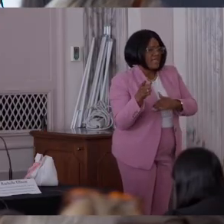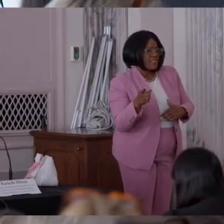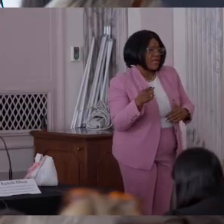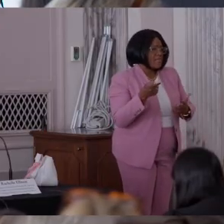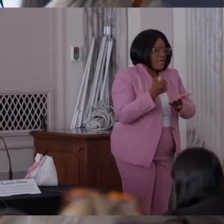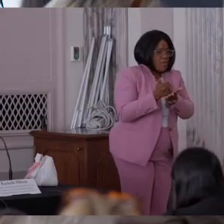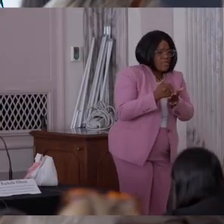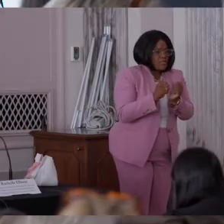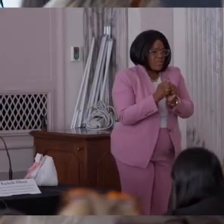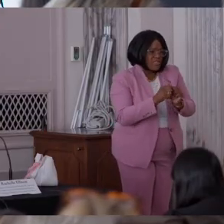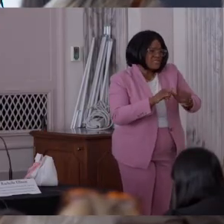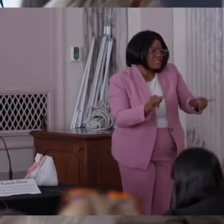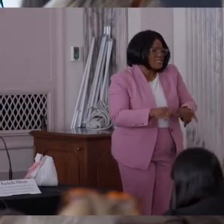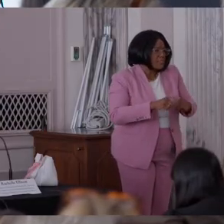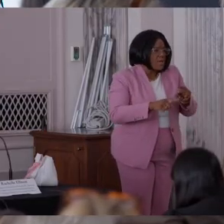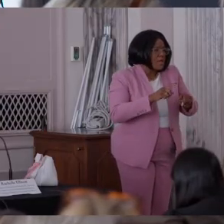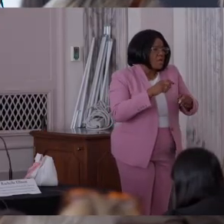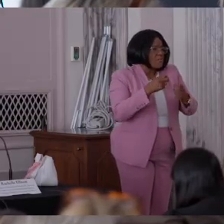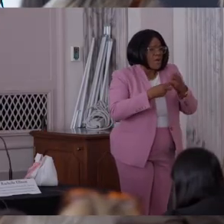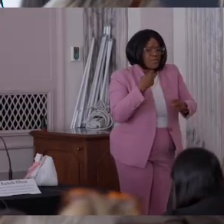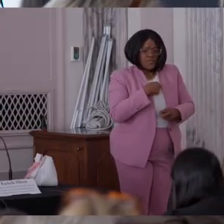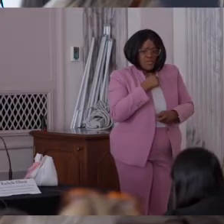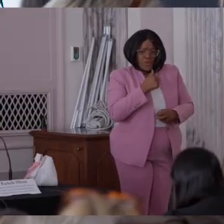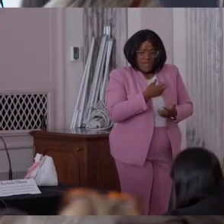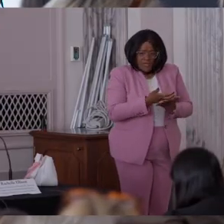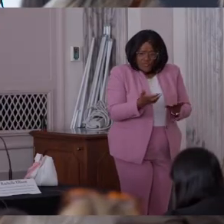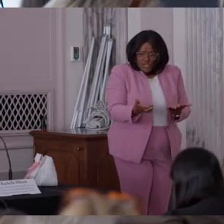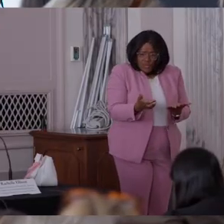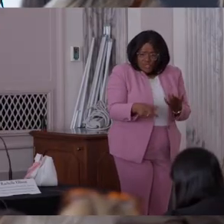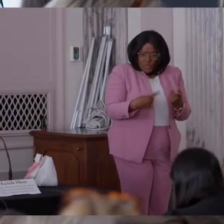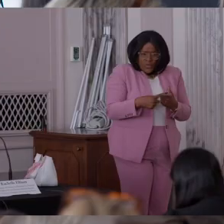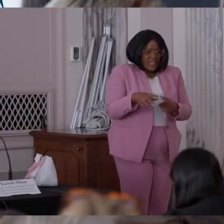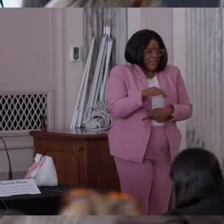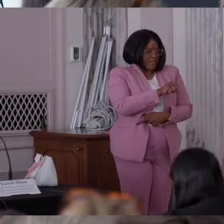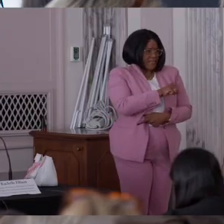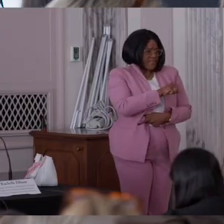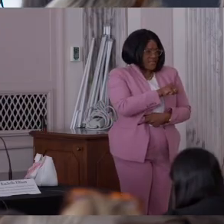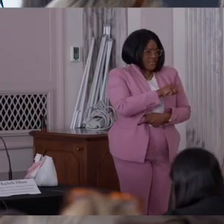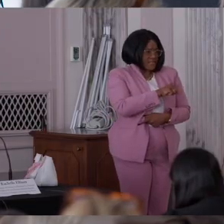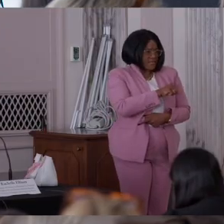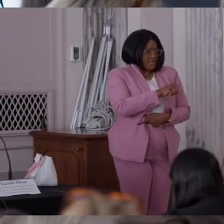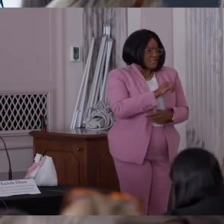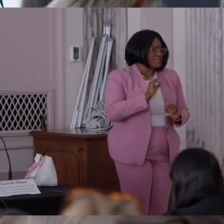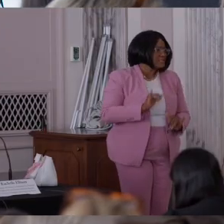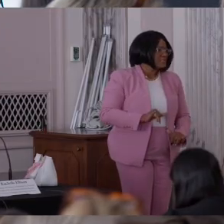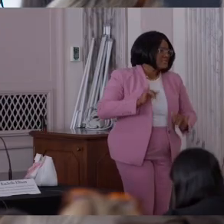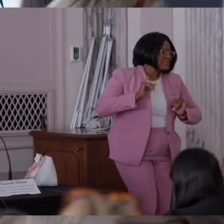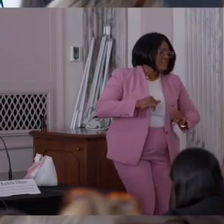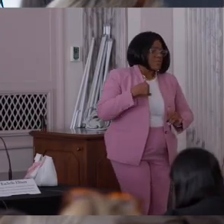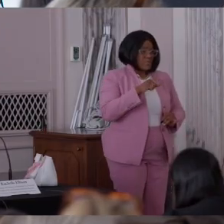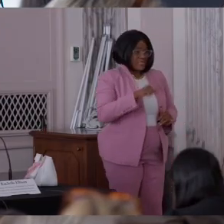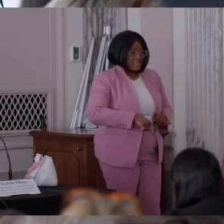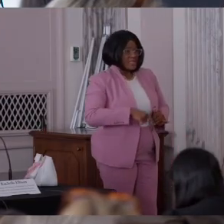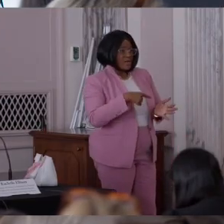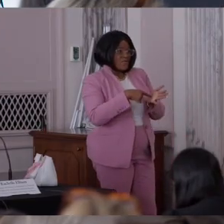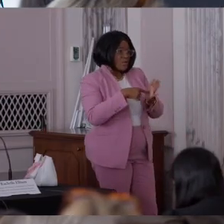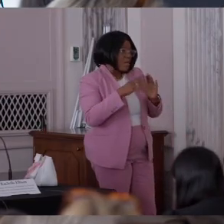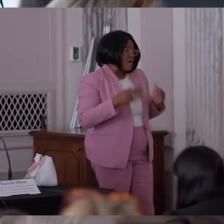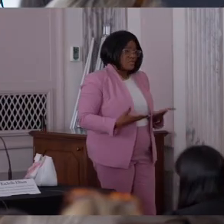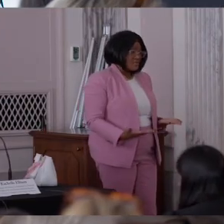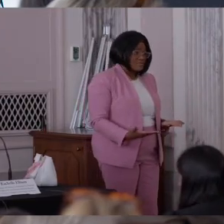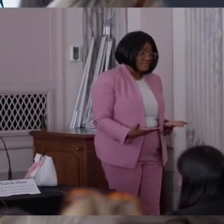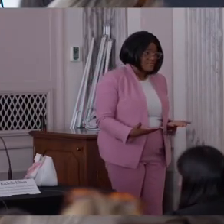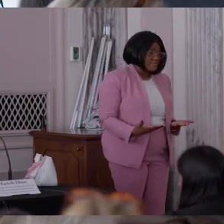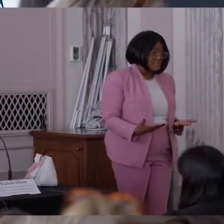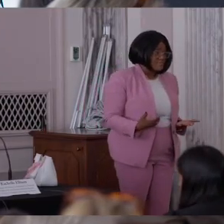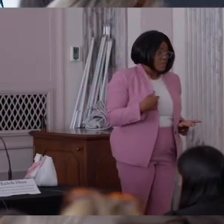the system, but the problem is we don't have the resources once they leave. So we need an influx of affordable housing,